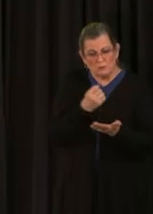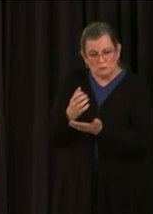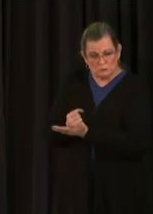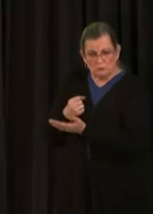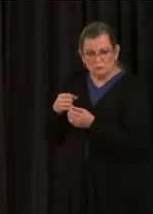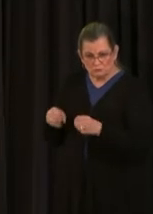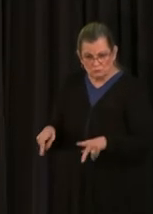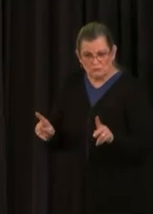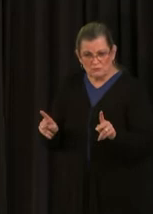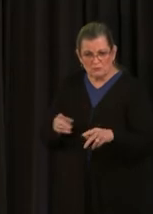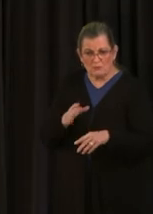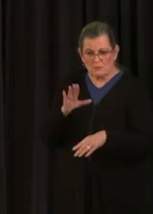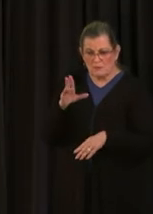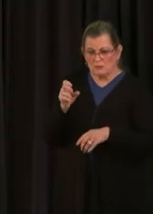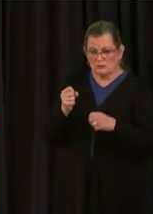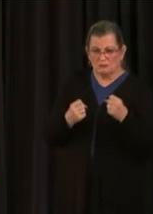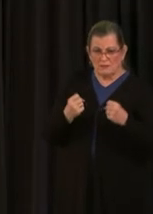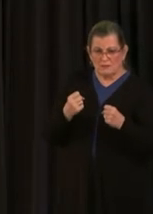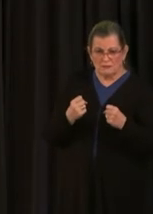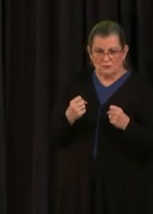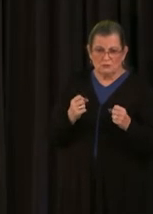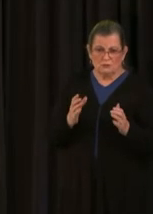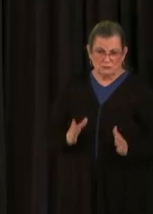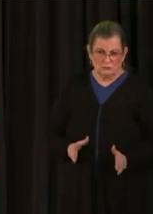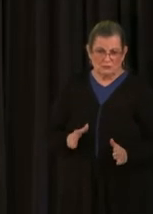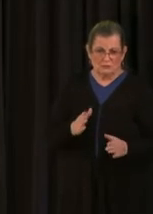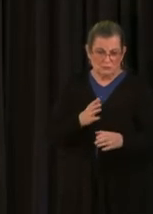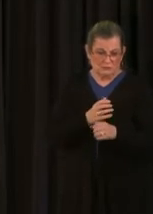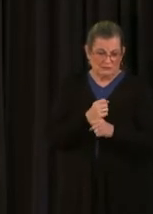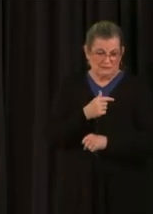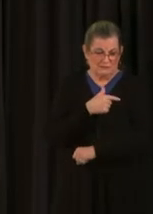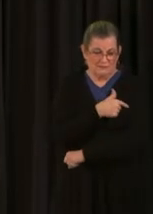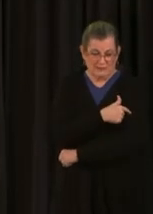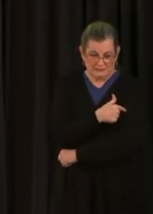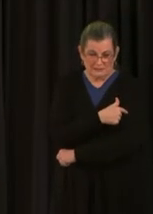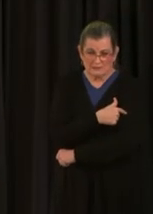Z style allows us to